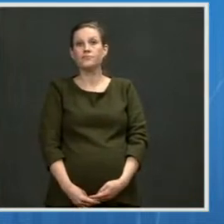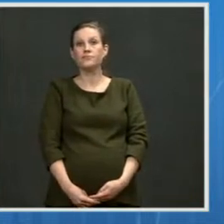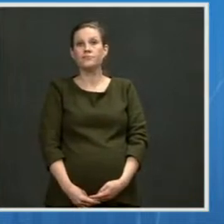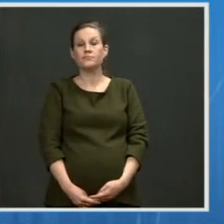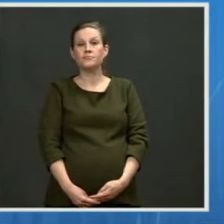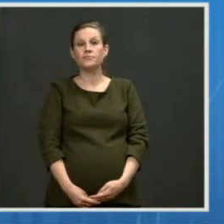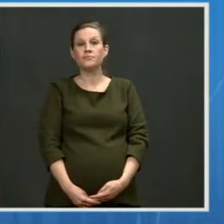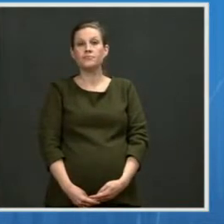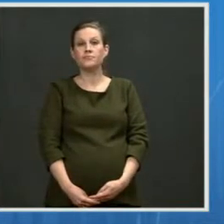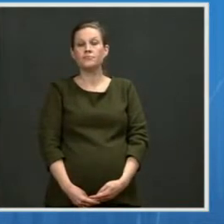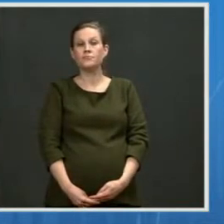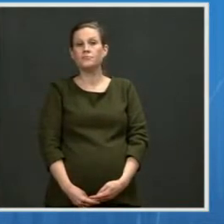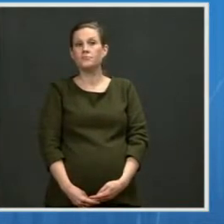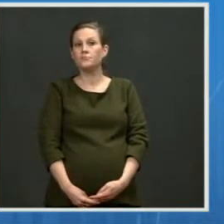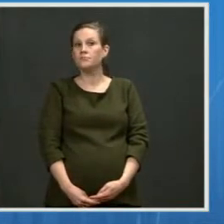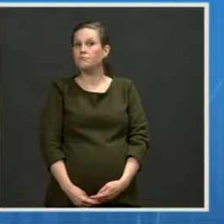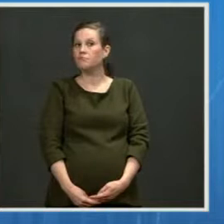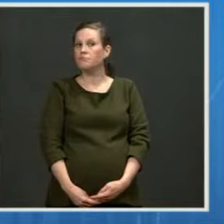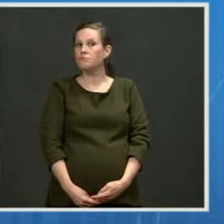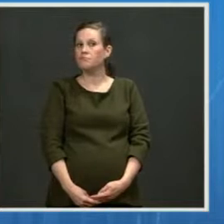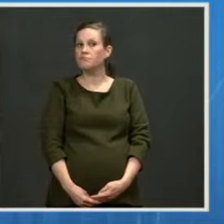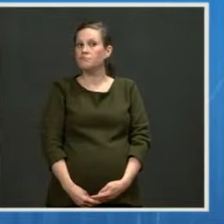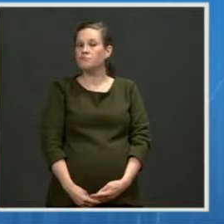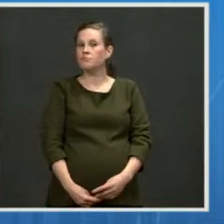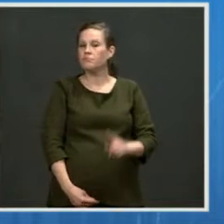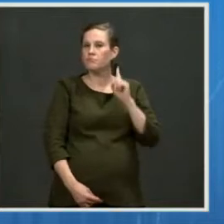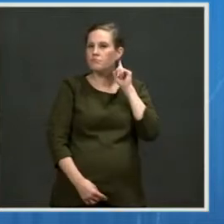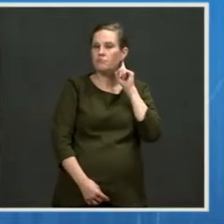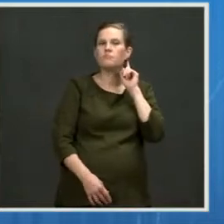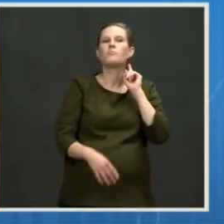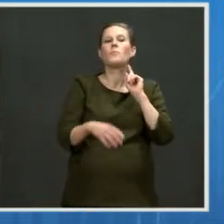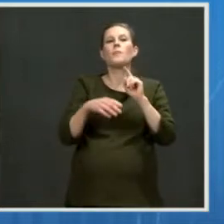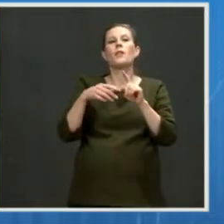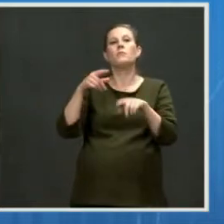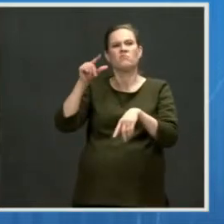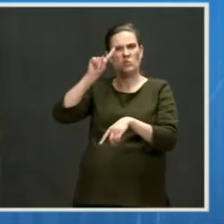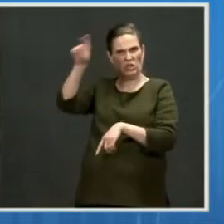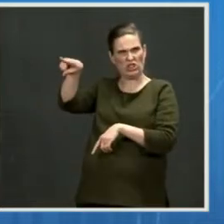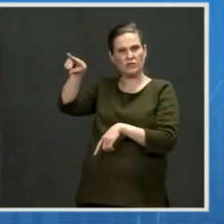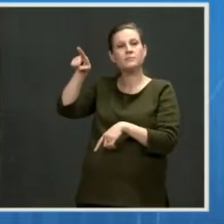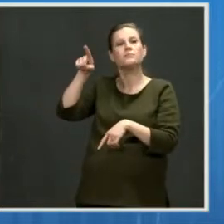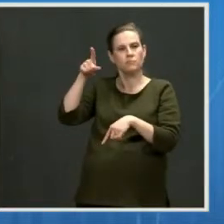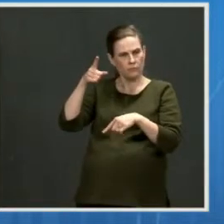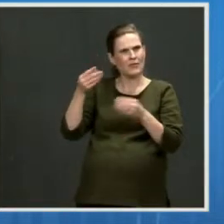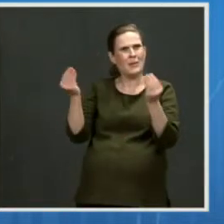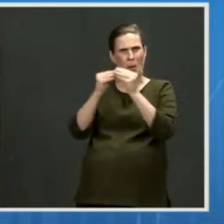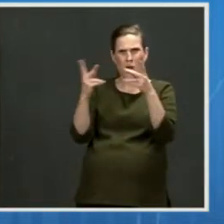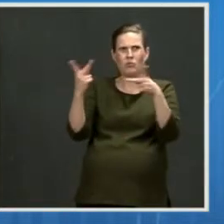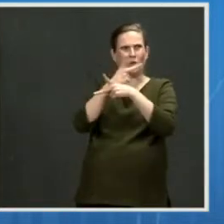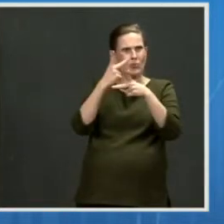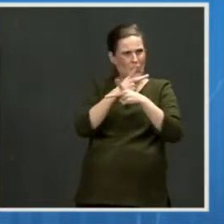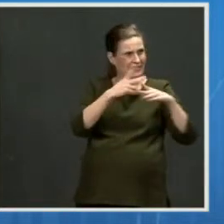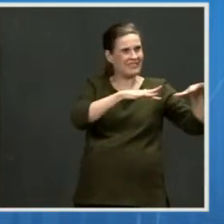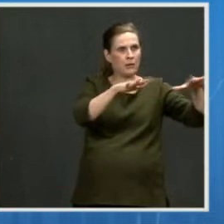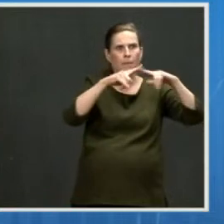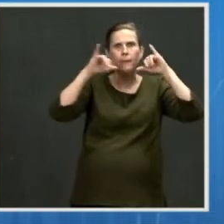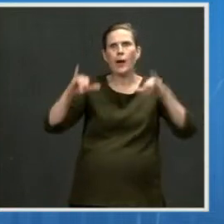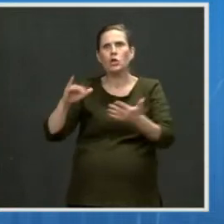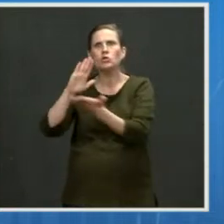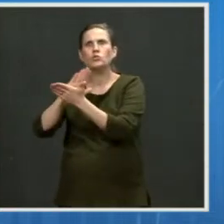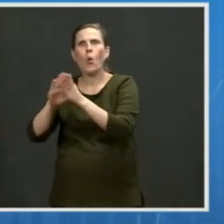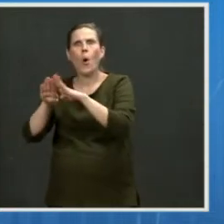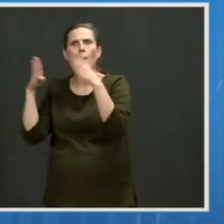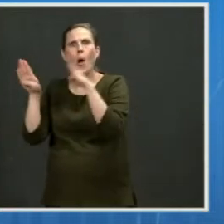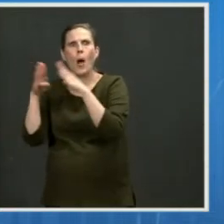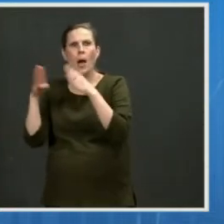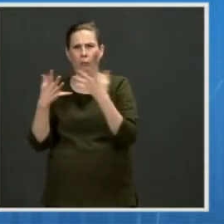Hi, thank you. Yes, two questions. First, given the rise in cases and the number of schools and states that are reopening, how important is it to have a national